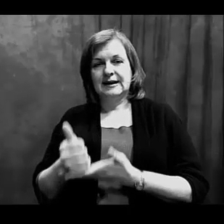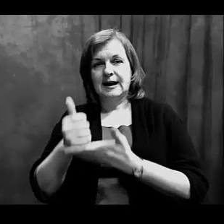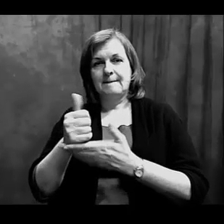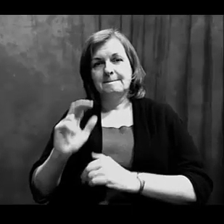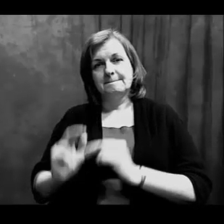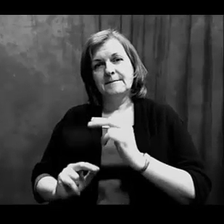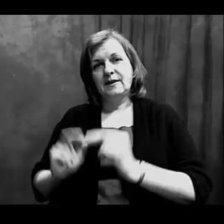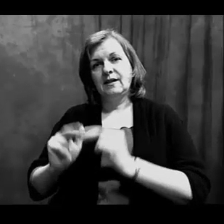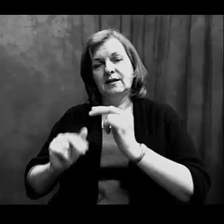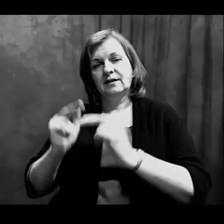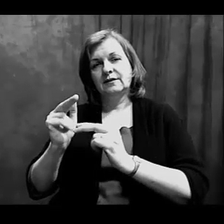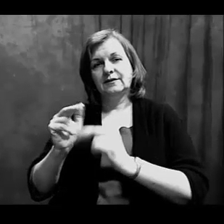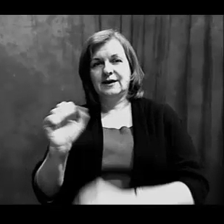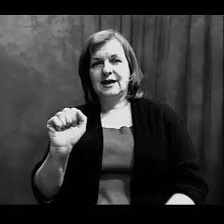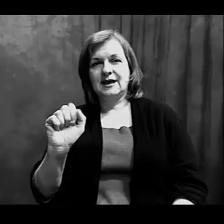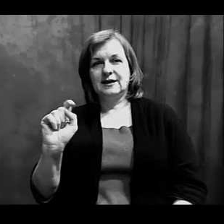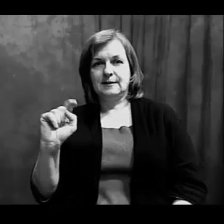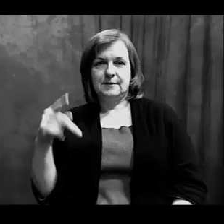to build